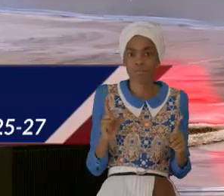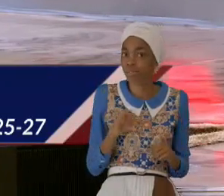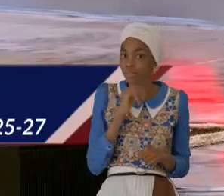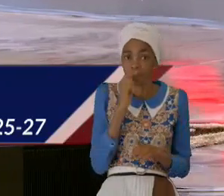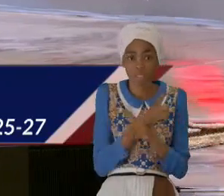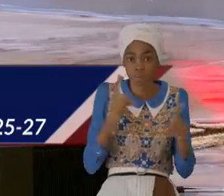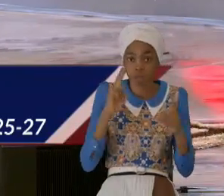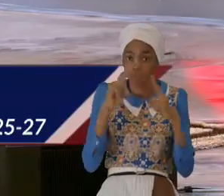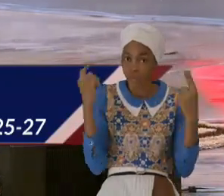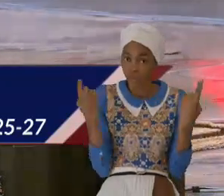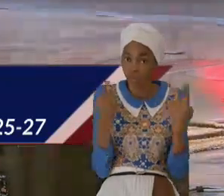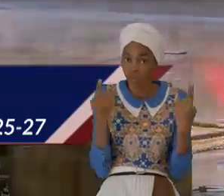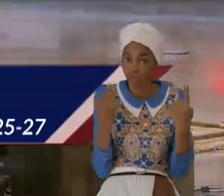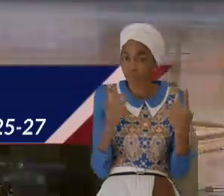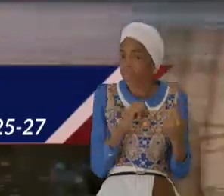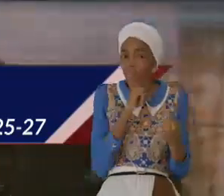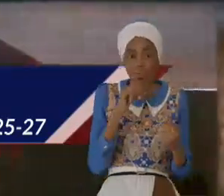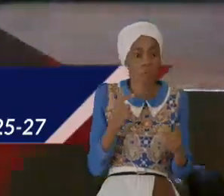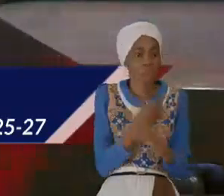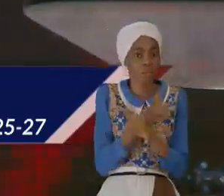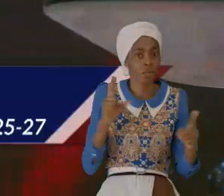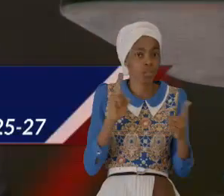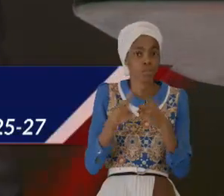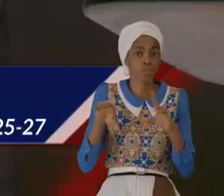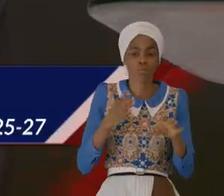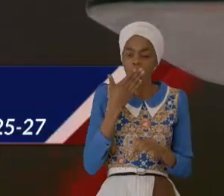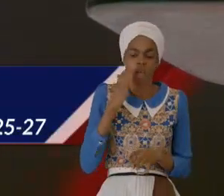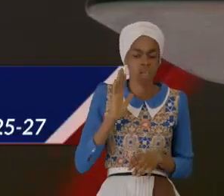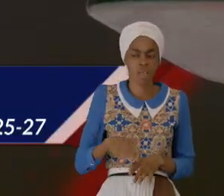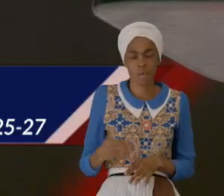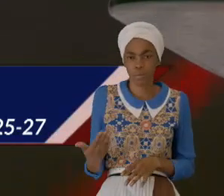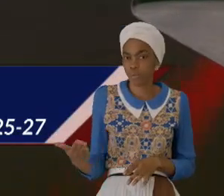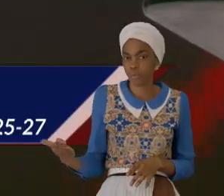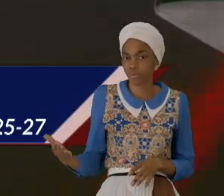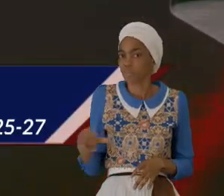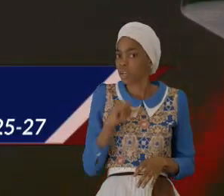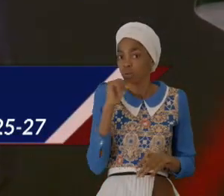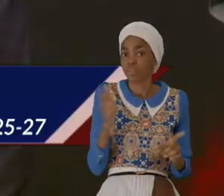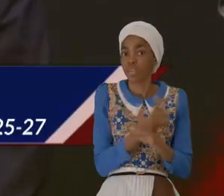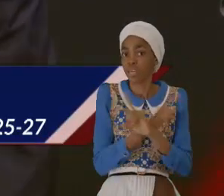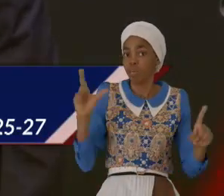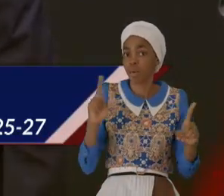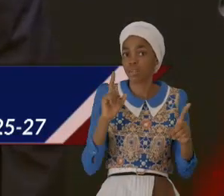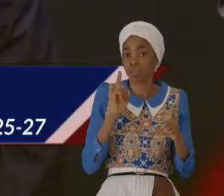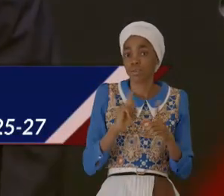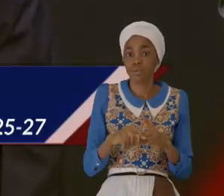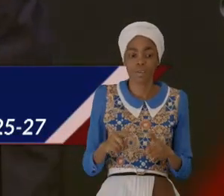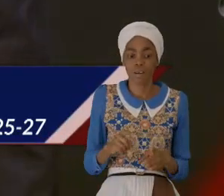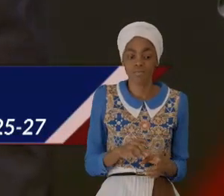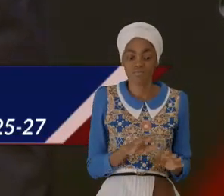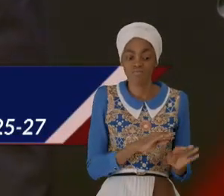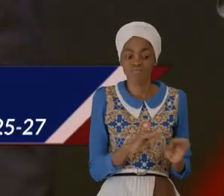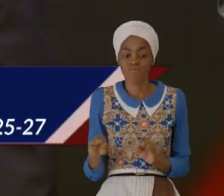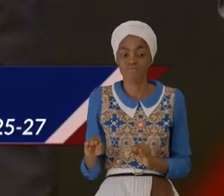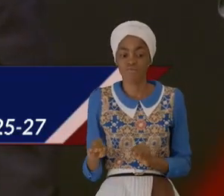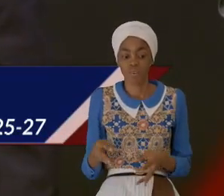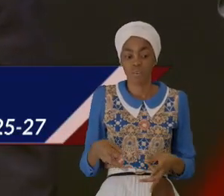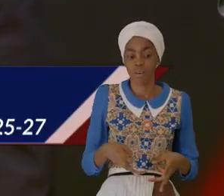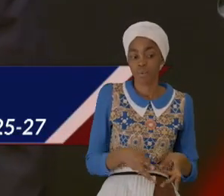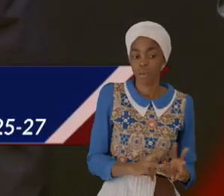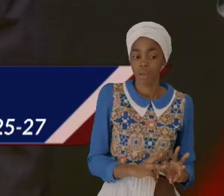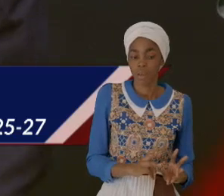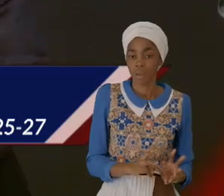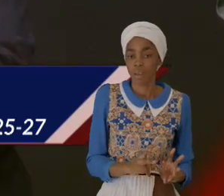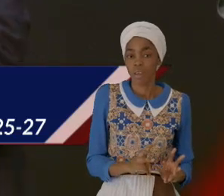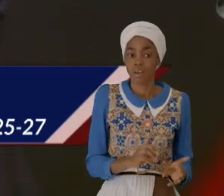sin. It's not liberty to do evil. It's not liberty to leave the track of the old, of